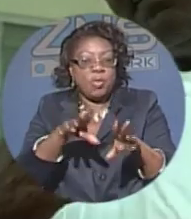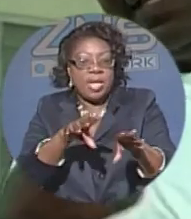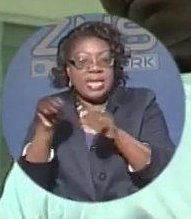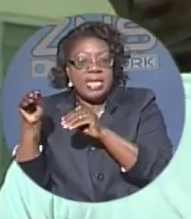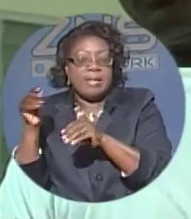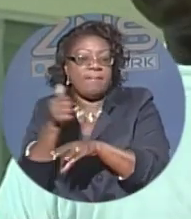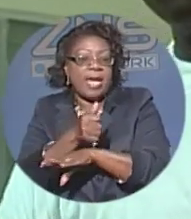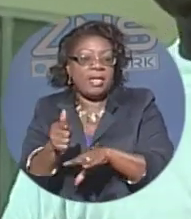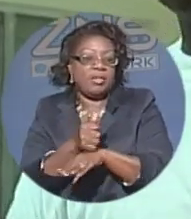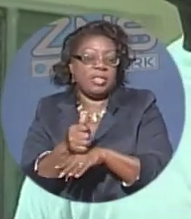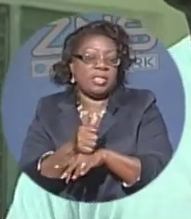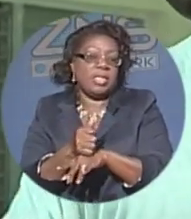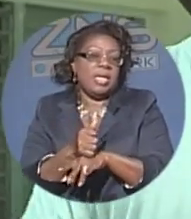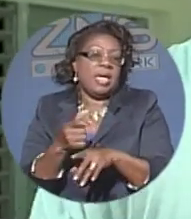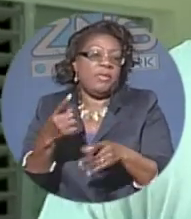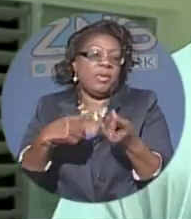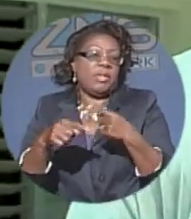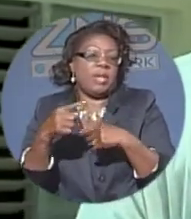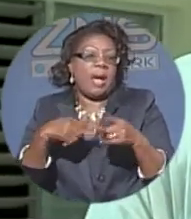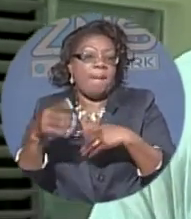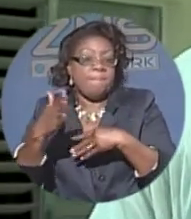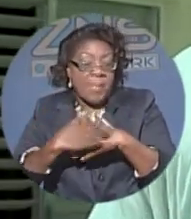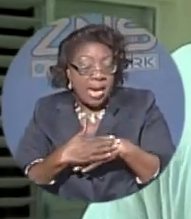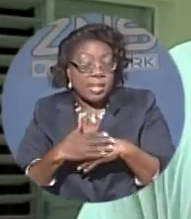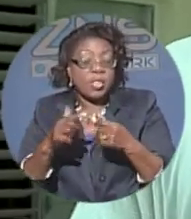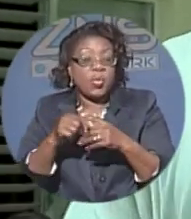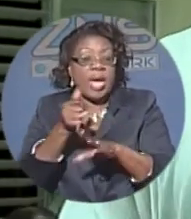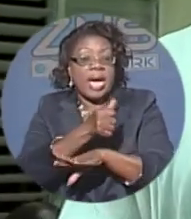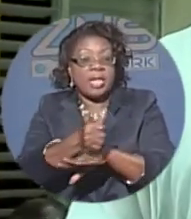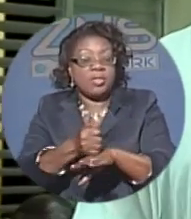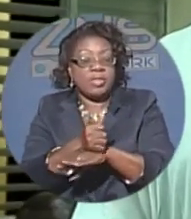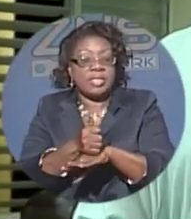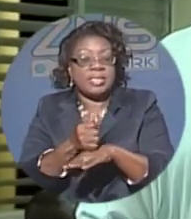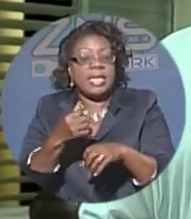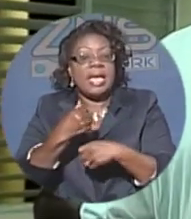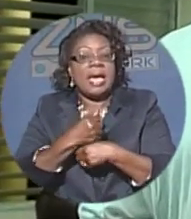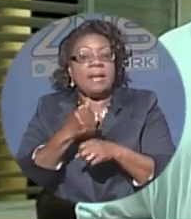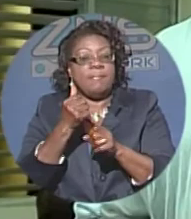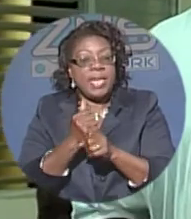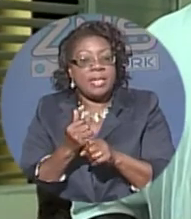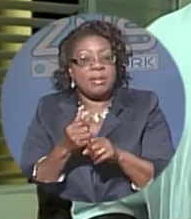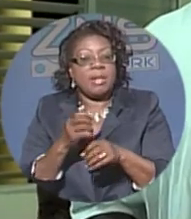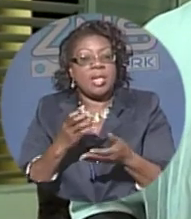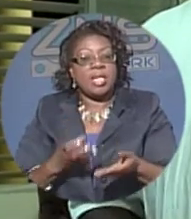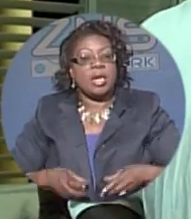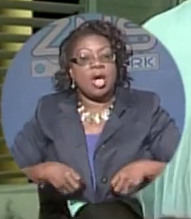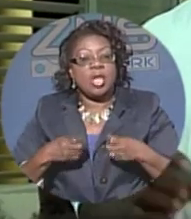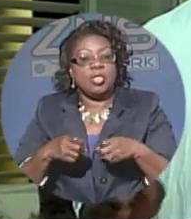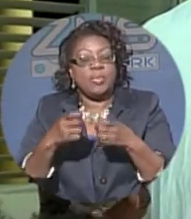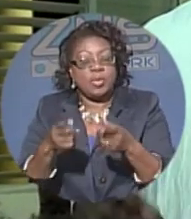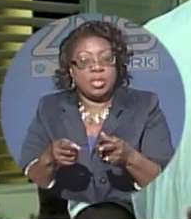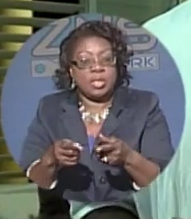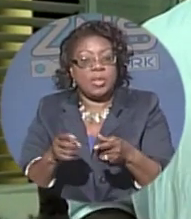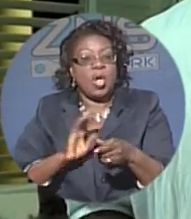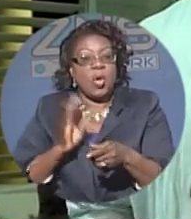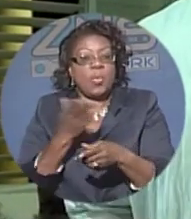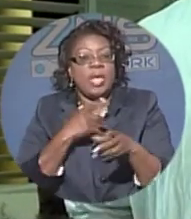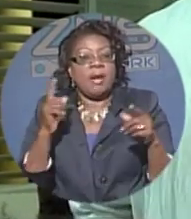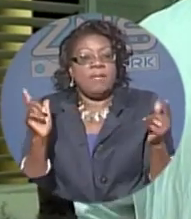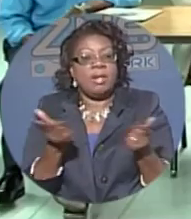if they had made more contribution back to North Andros, we would have been in a much better position than we are today. On behalf of my